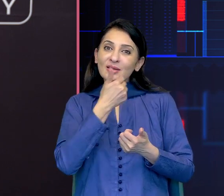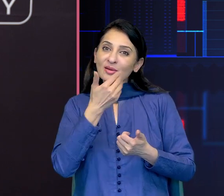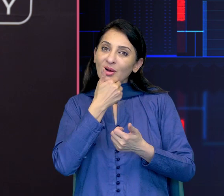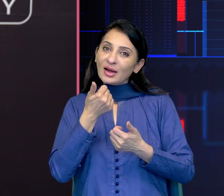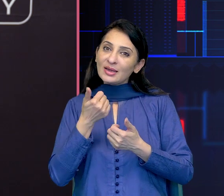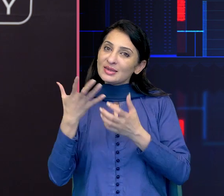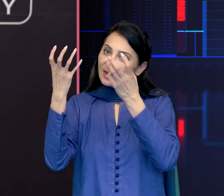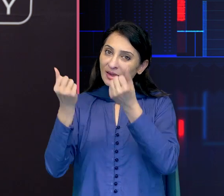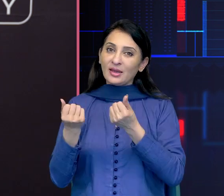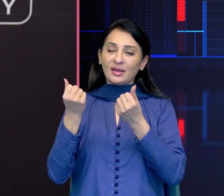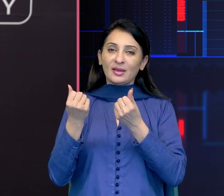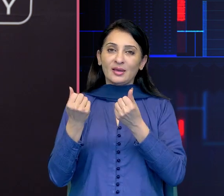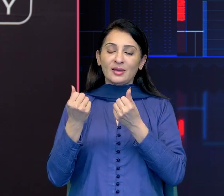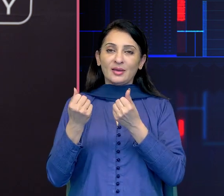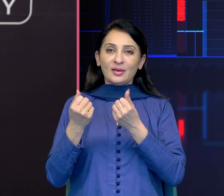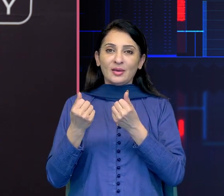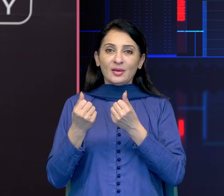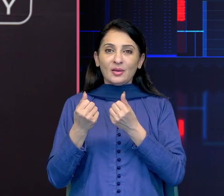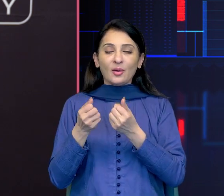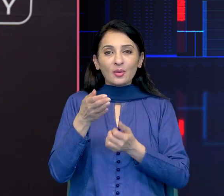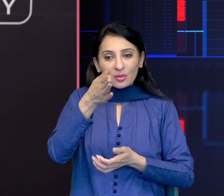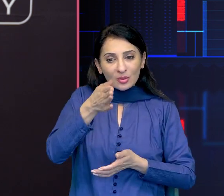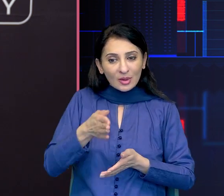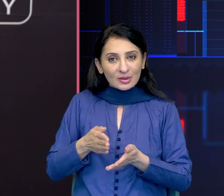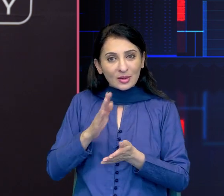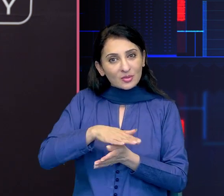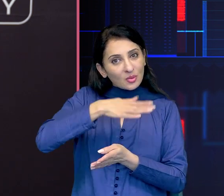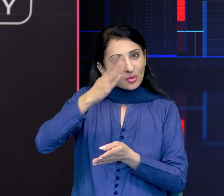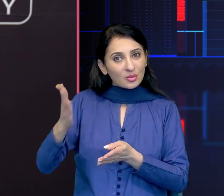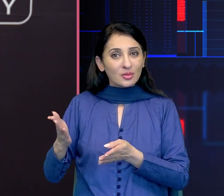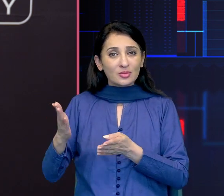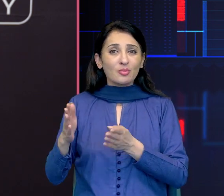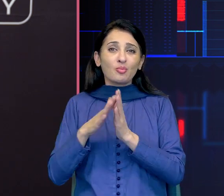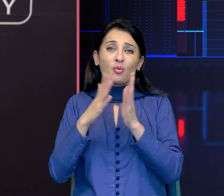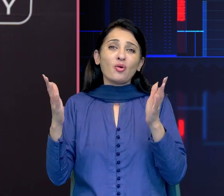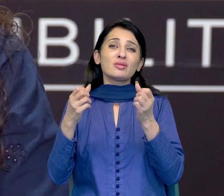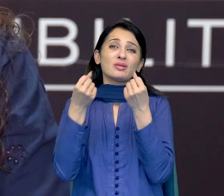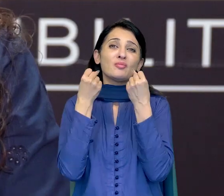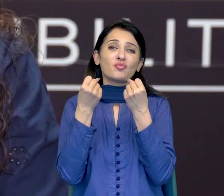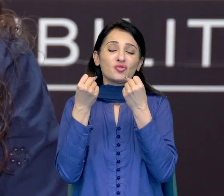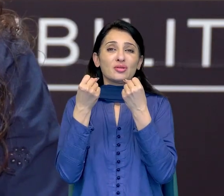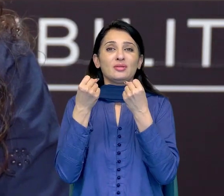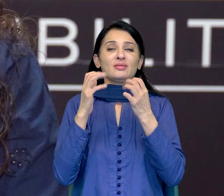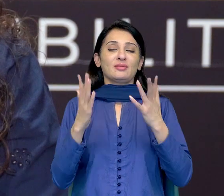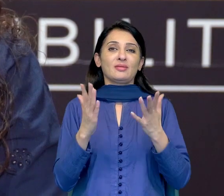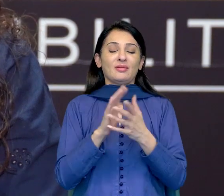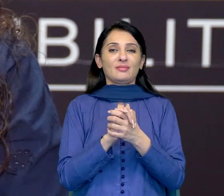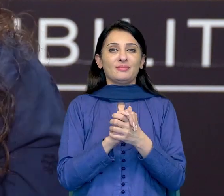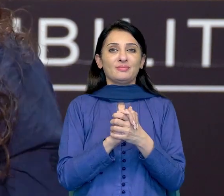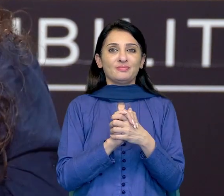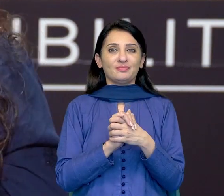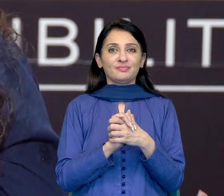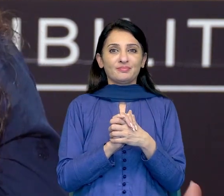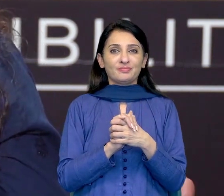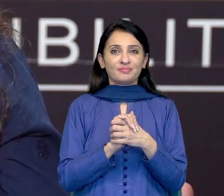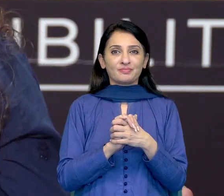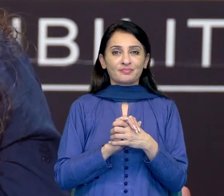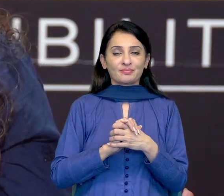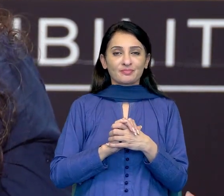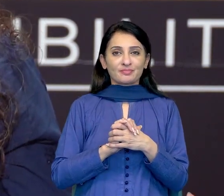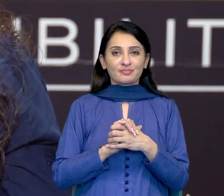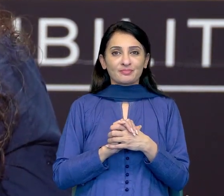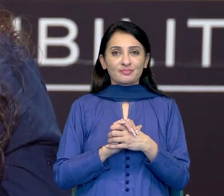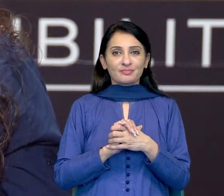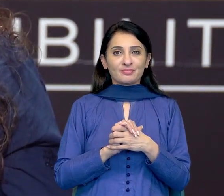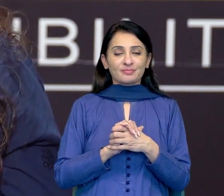students, they still have dreams and desires to express. I think crossing the borders in this